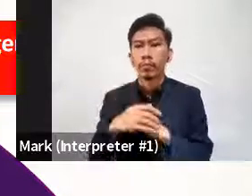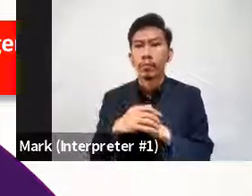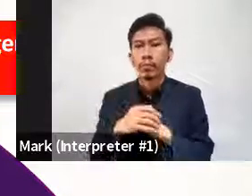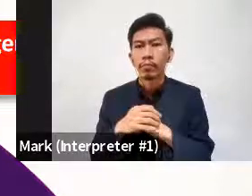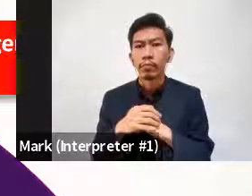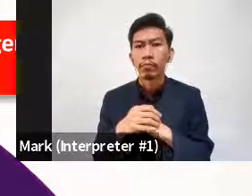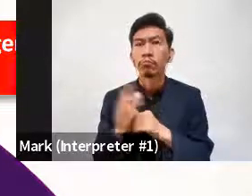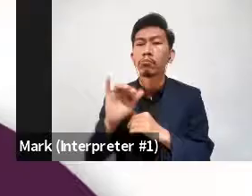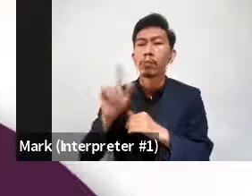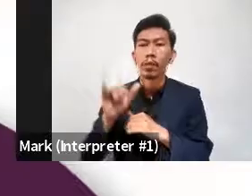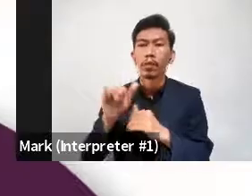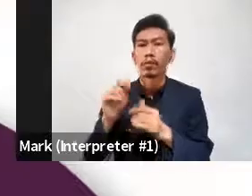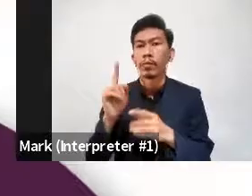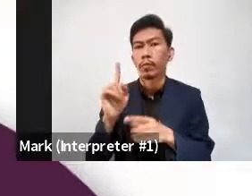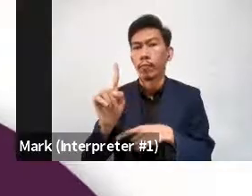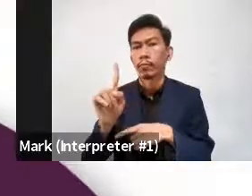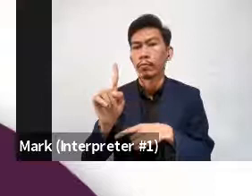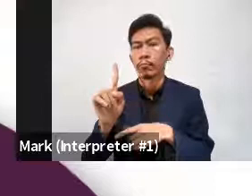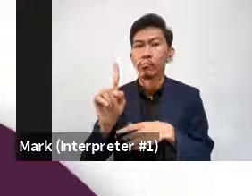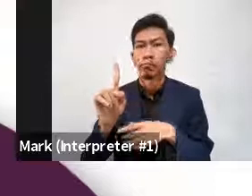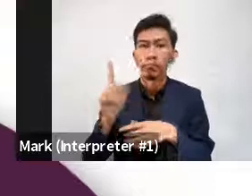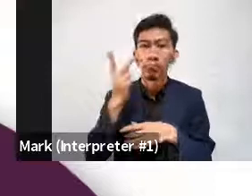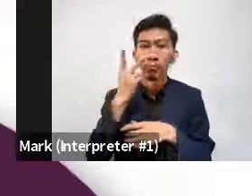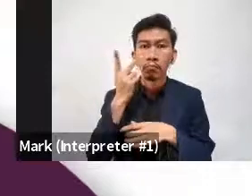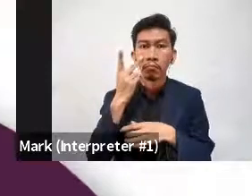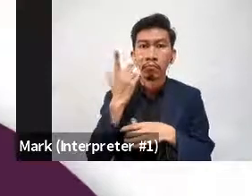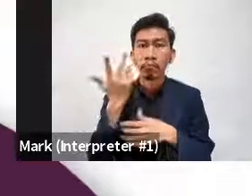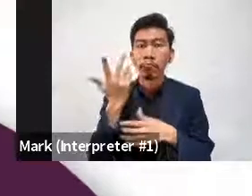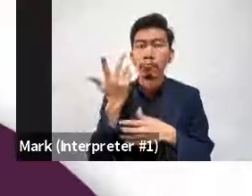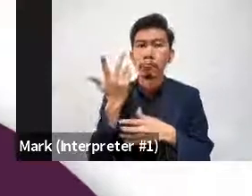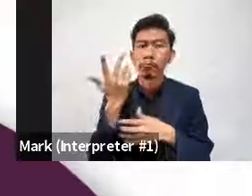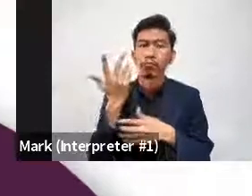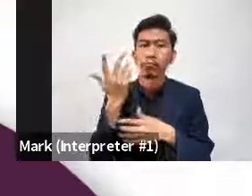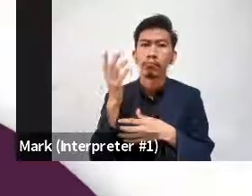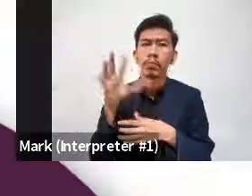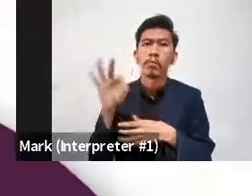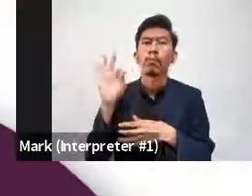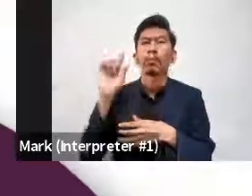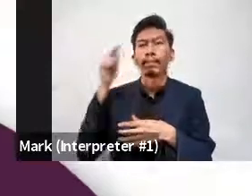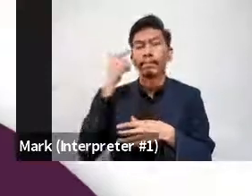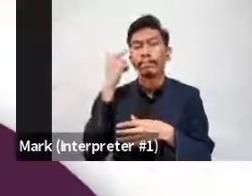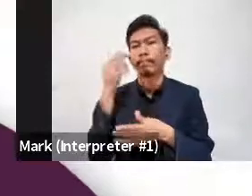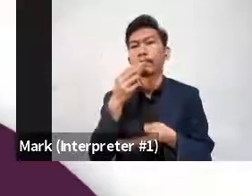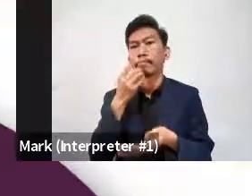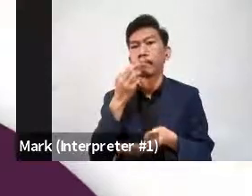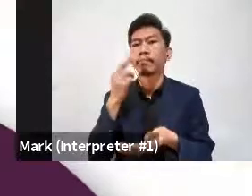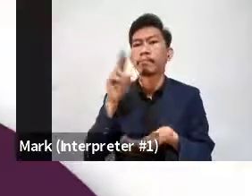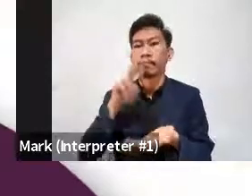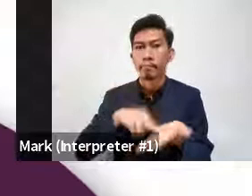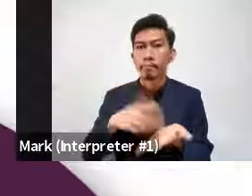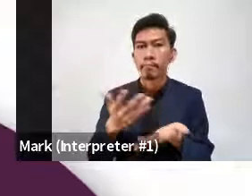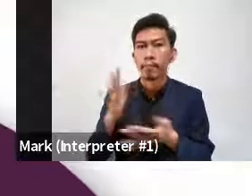Then by July 1, I get to see this report by government, again,